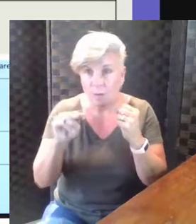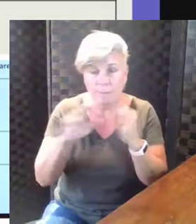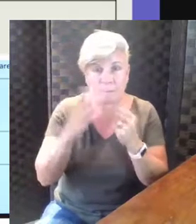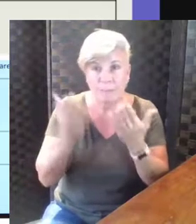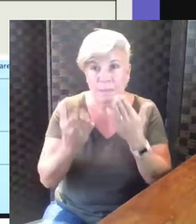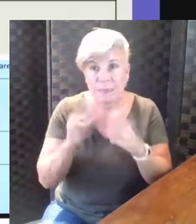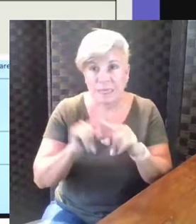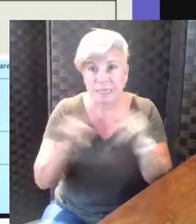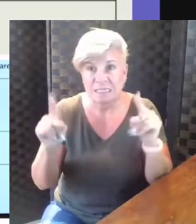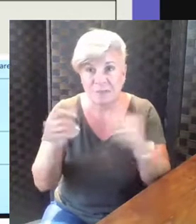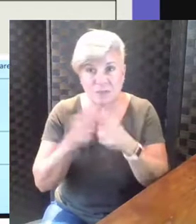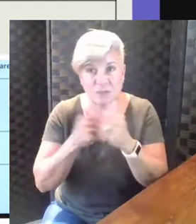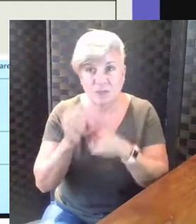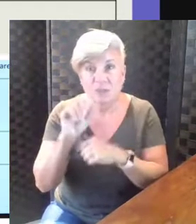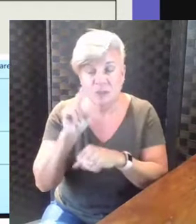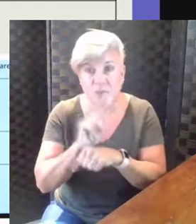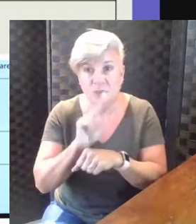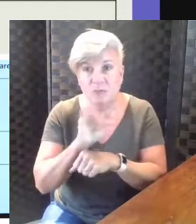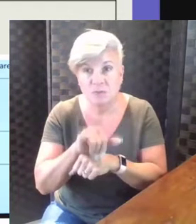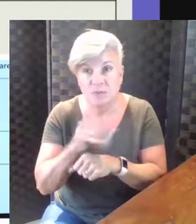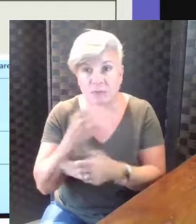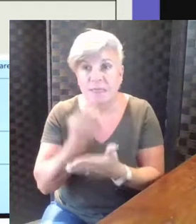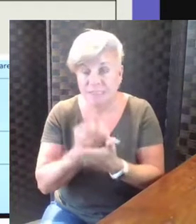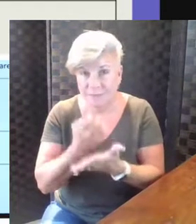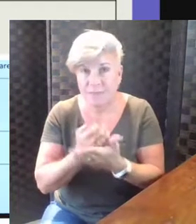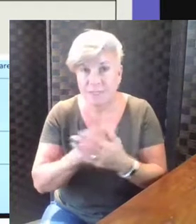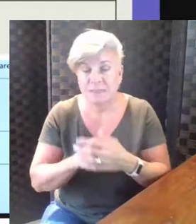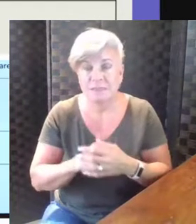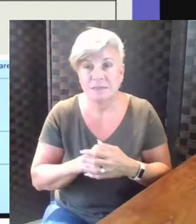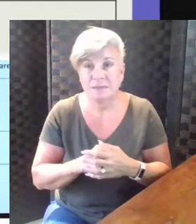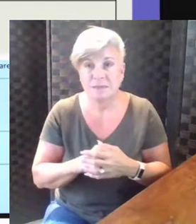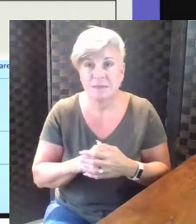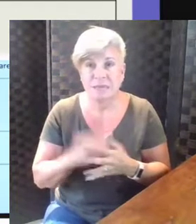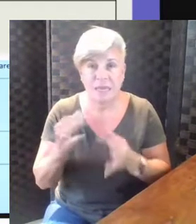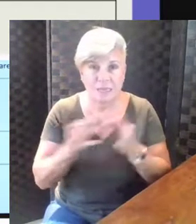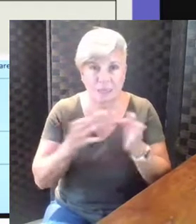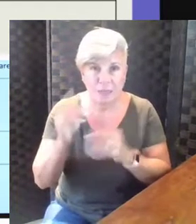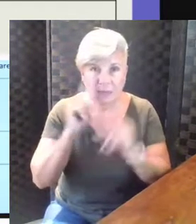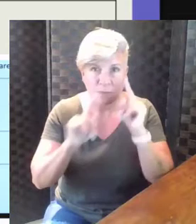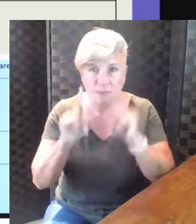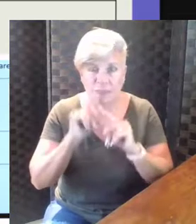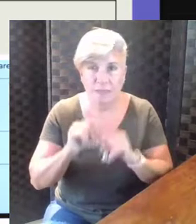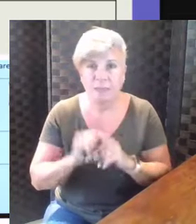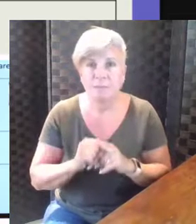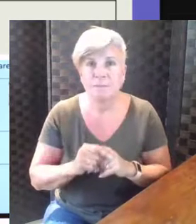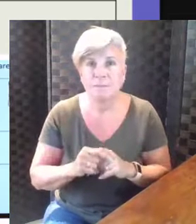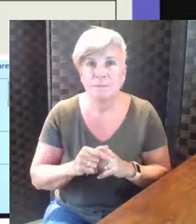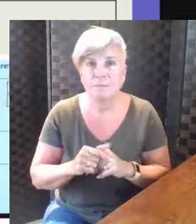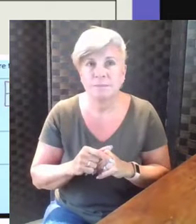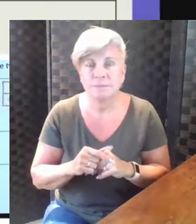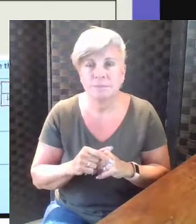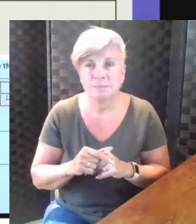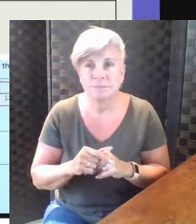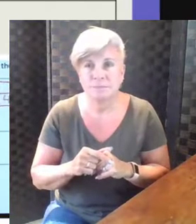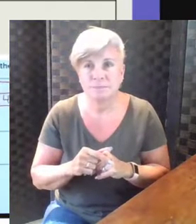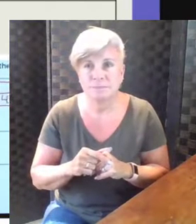different strategy to use. You can use that. That's evidence. And explain your thinking. I'm